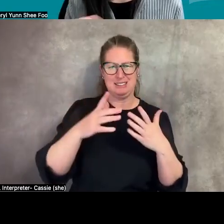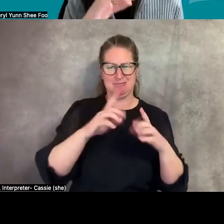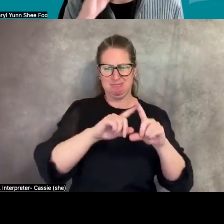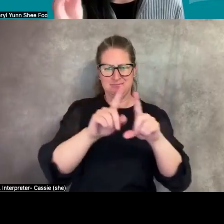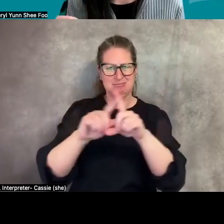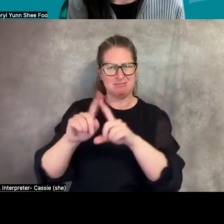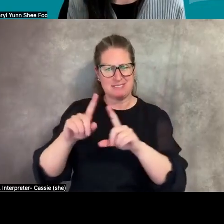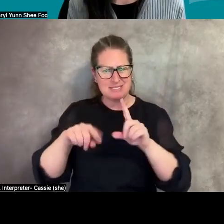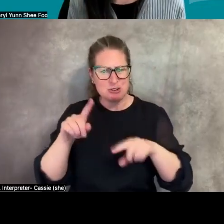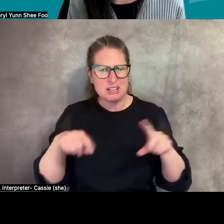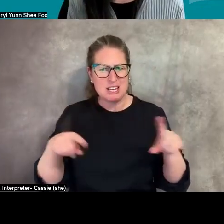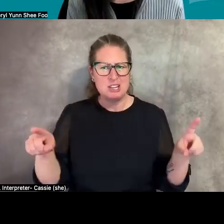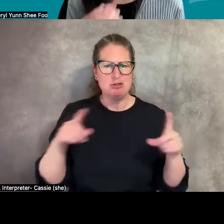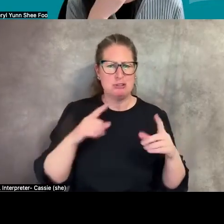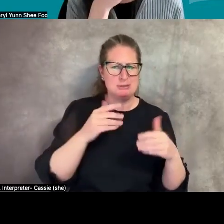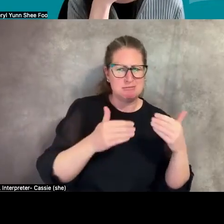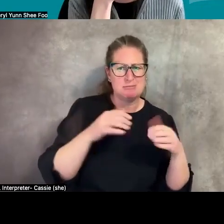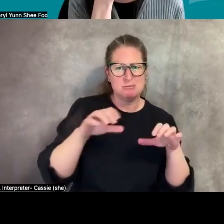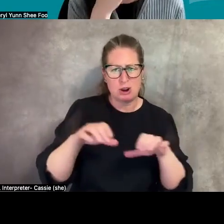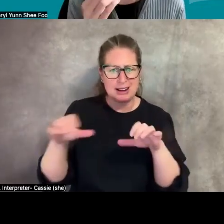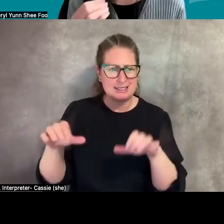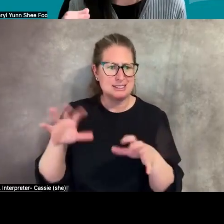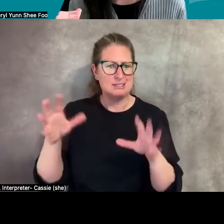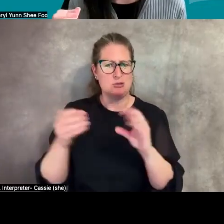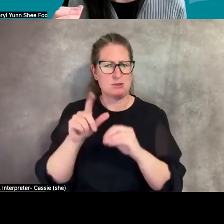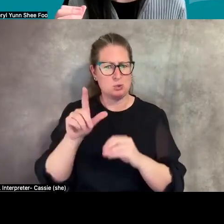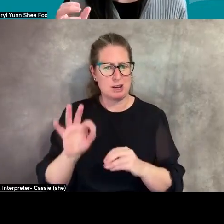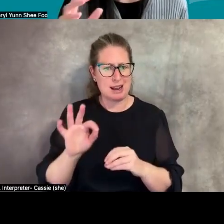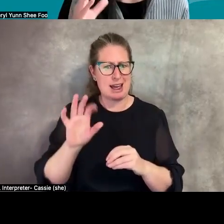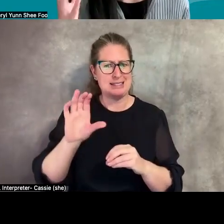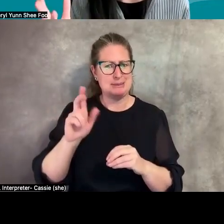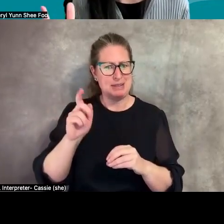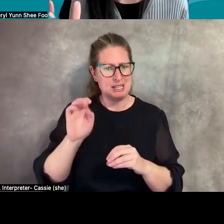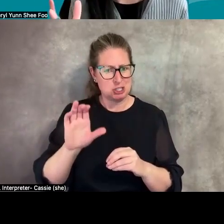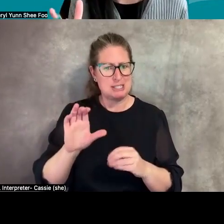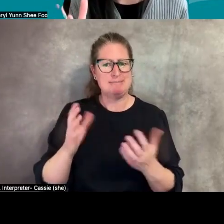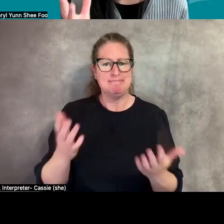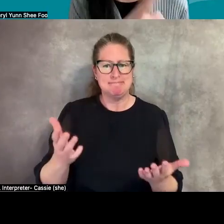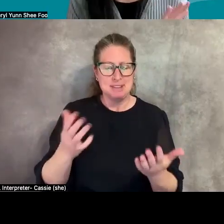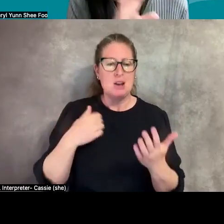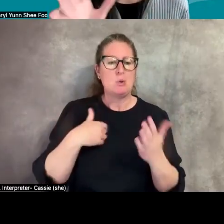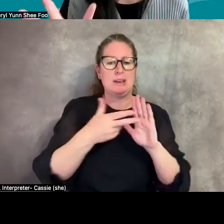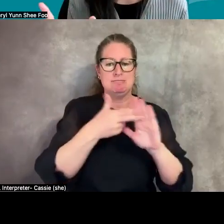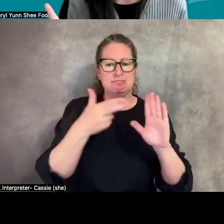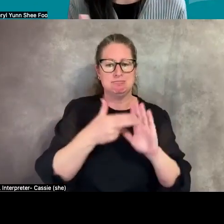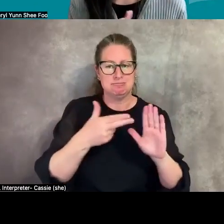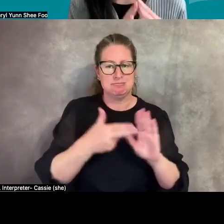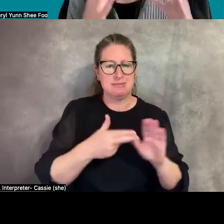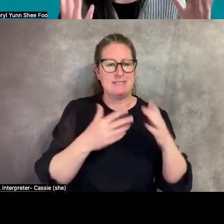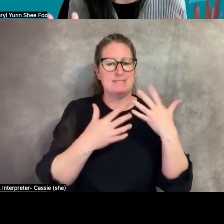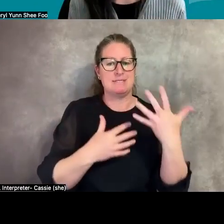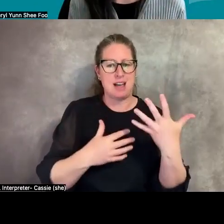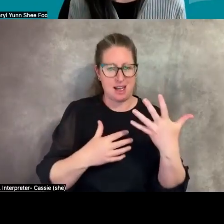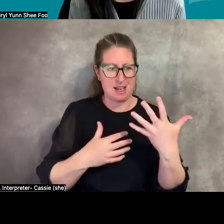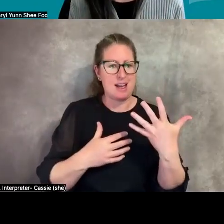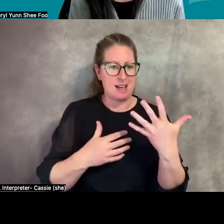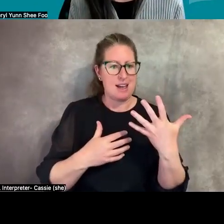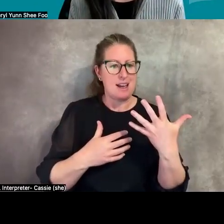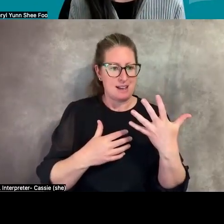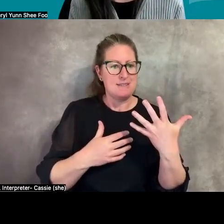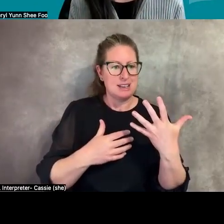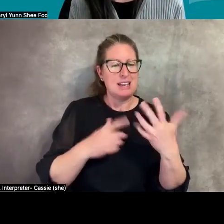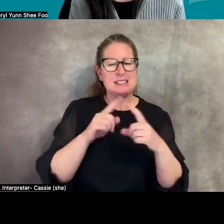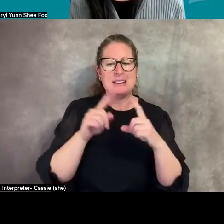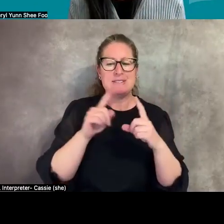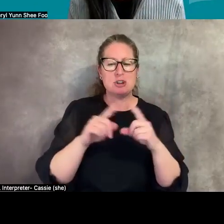our 29 CVHCs, we categorize the clinics into 5 different implementation